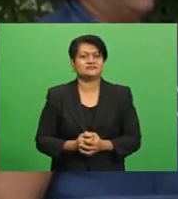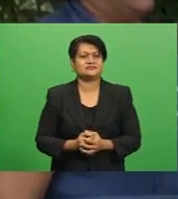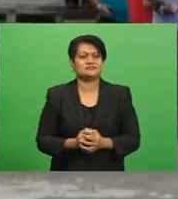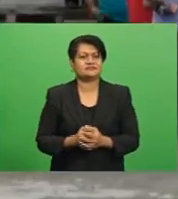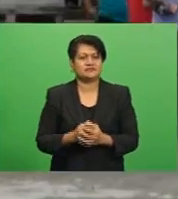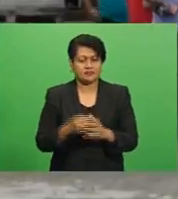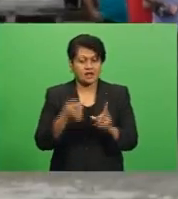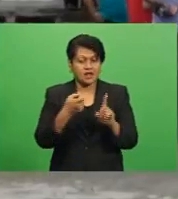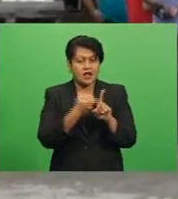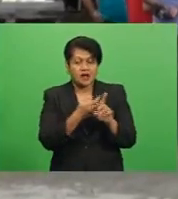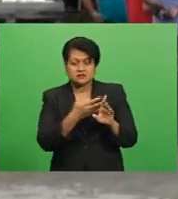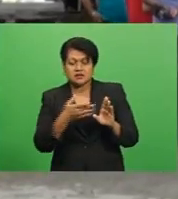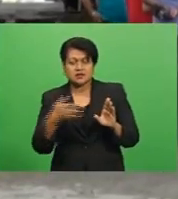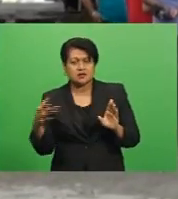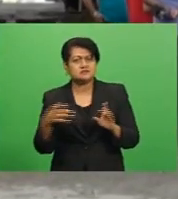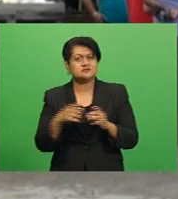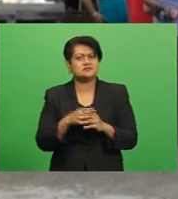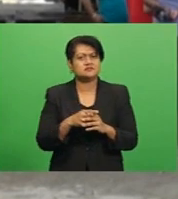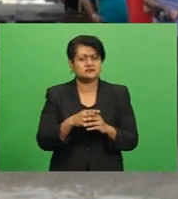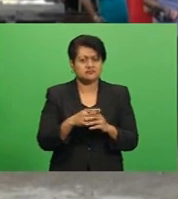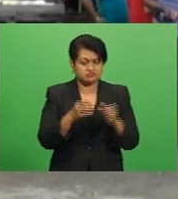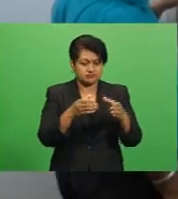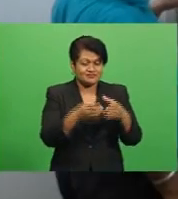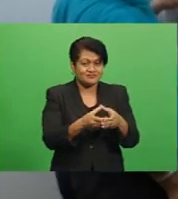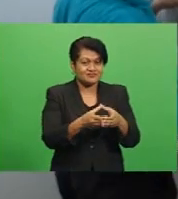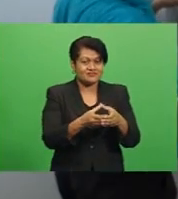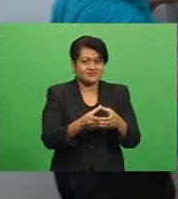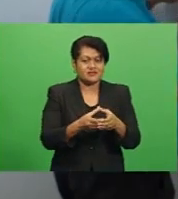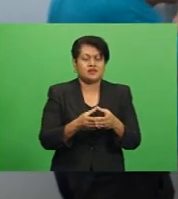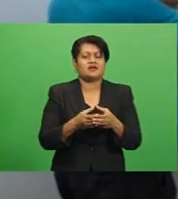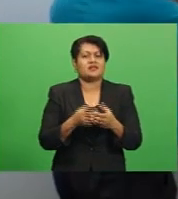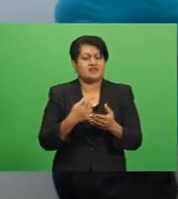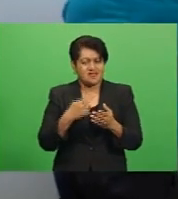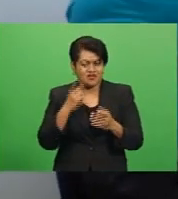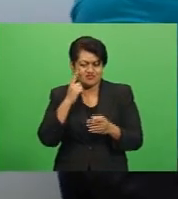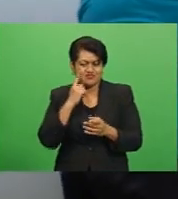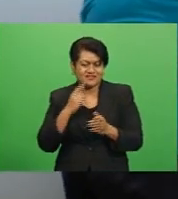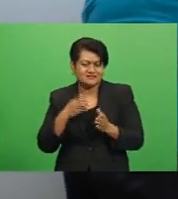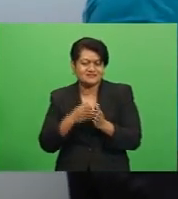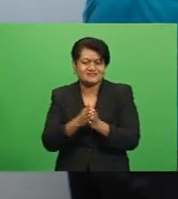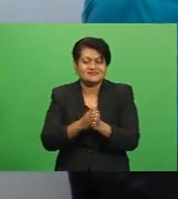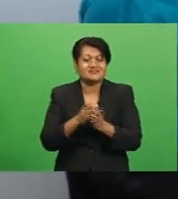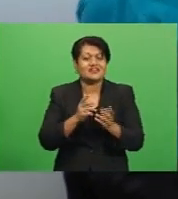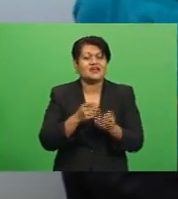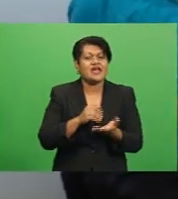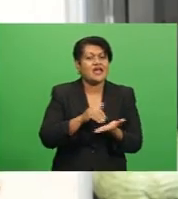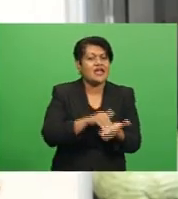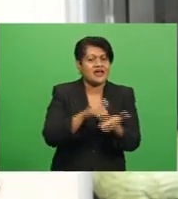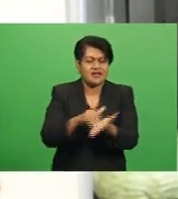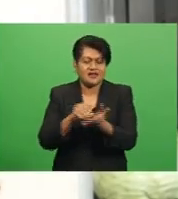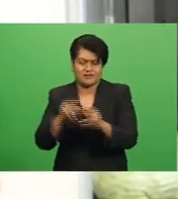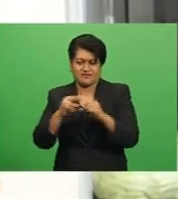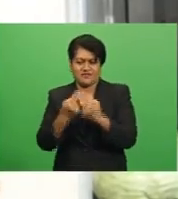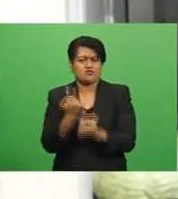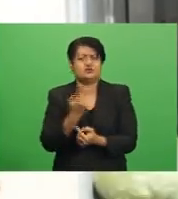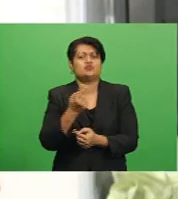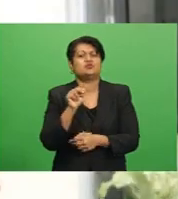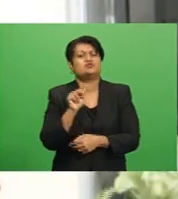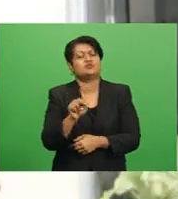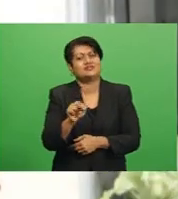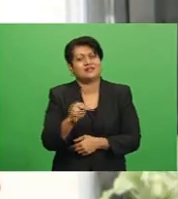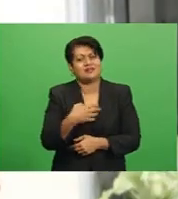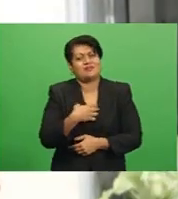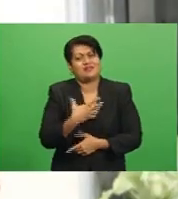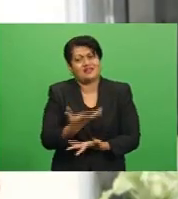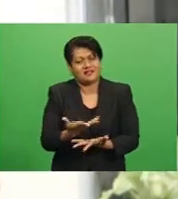the Khalsa Aid will be heavily involved also on the ground as they look to assist any family that is still in need. The first